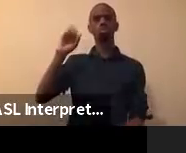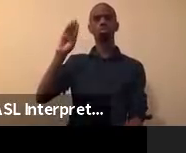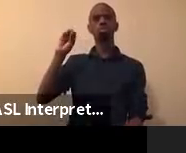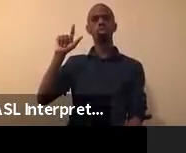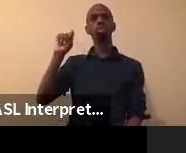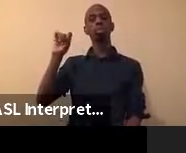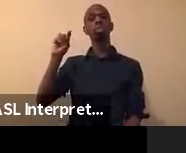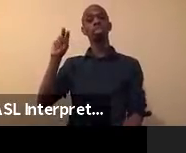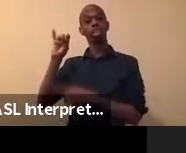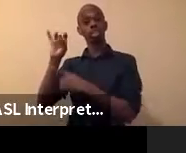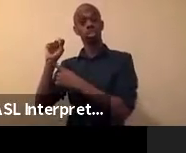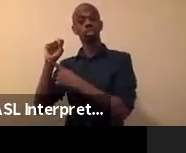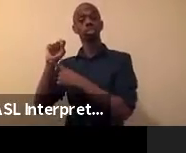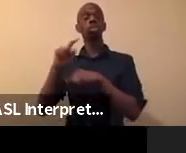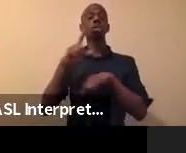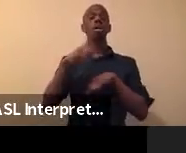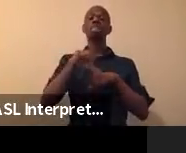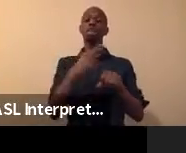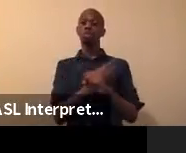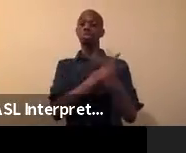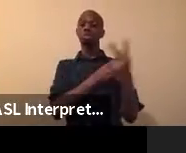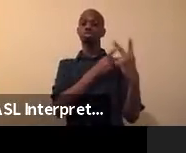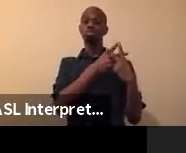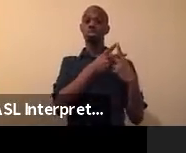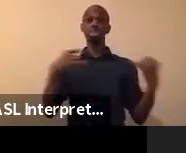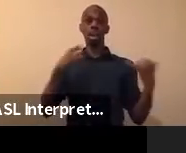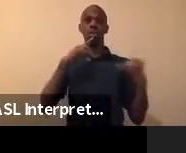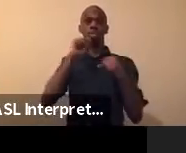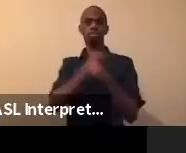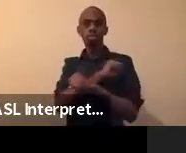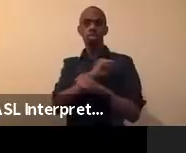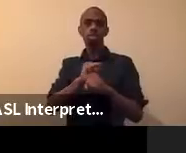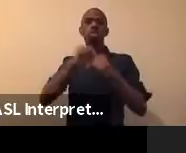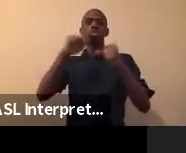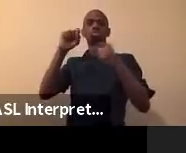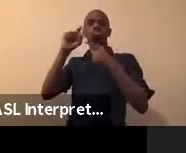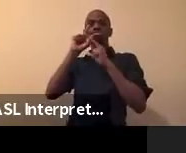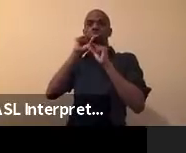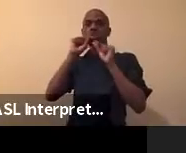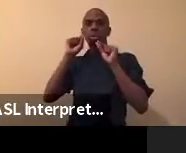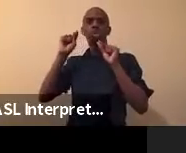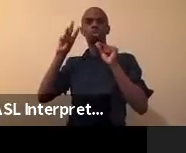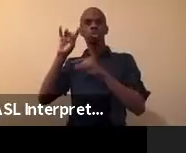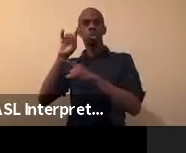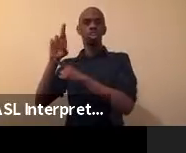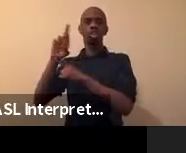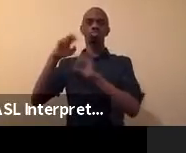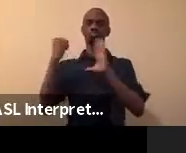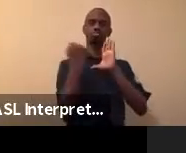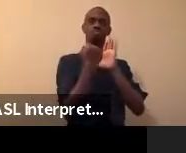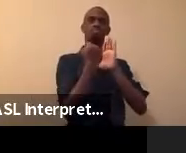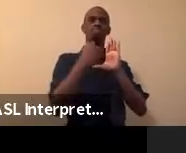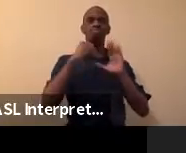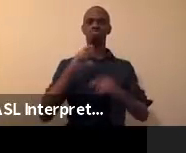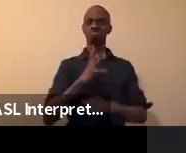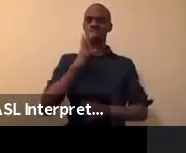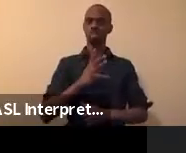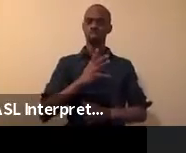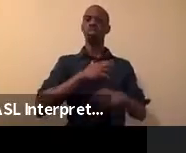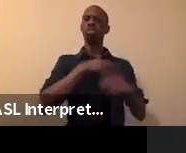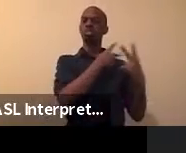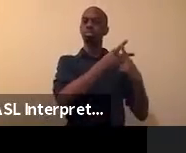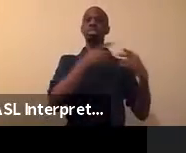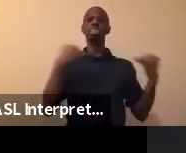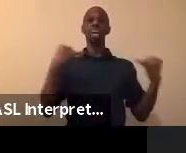and now it's gotten the kind of official Twitter stamp with the weird flower, right? And so you have both Stop AAPI Hate and Stop Asian